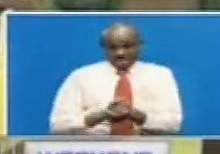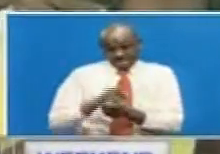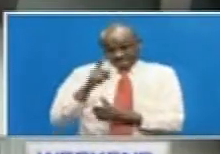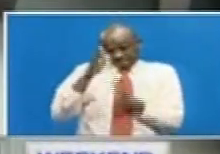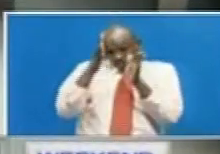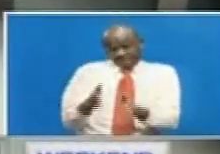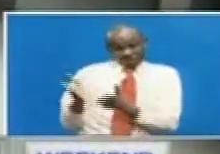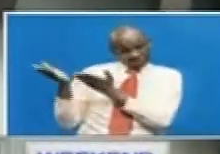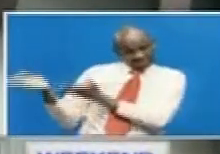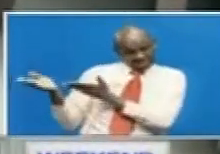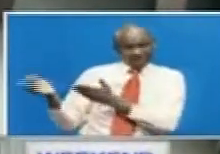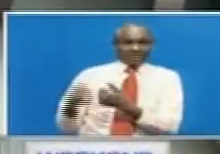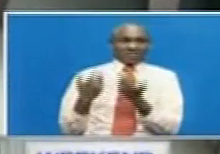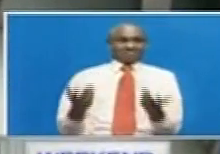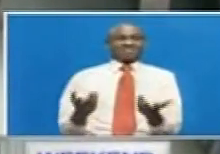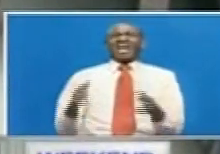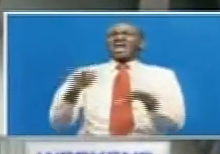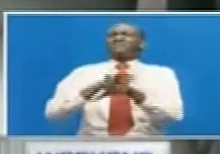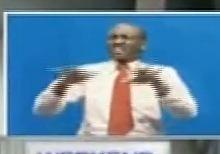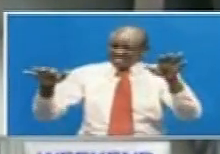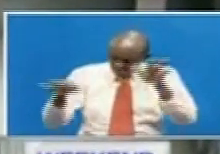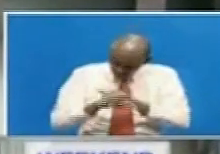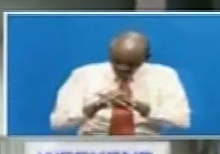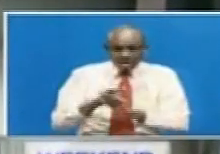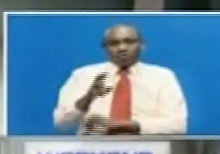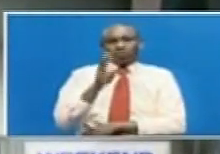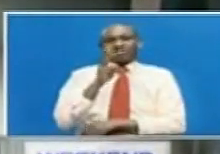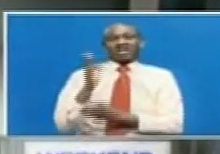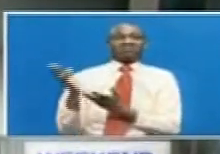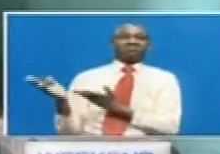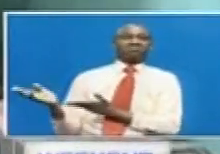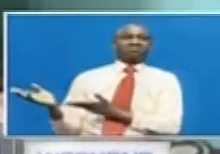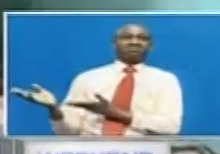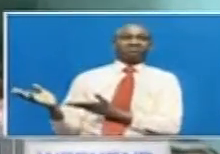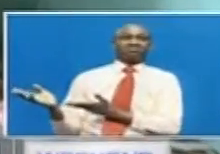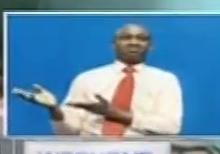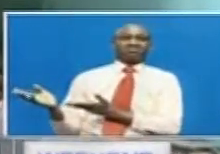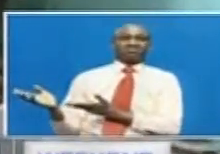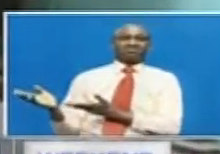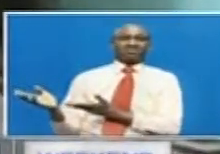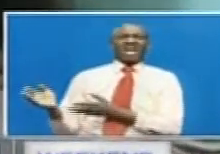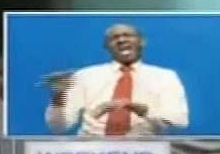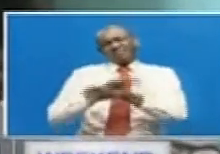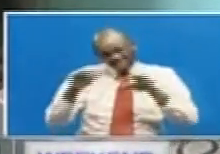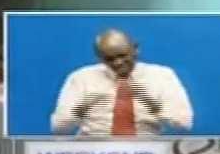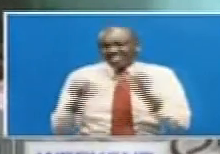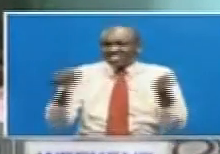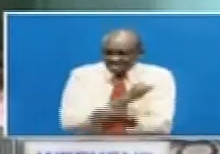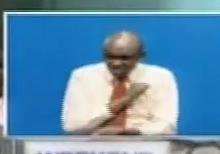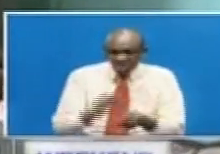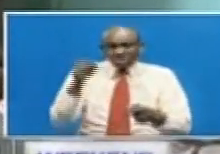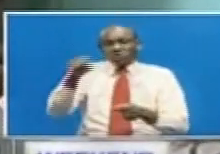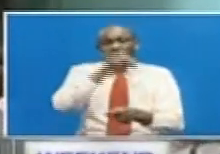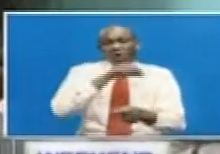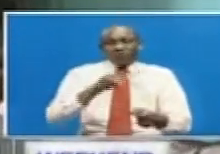Kimanthi's house was one of them. All her belongings were soaked in flood waters. Vitu vyetu vyote vimeharibika, mastovu